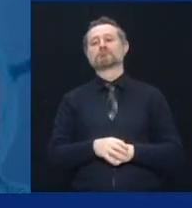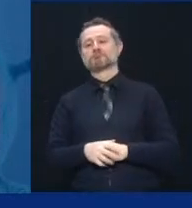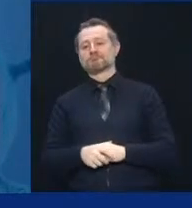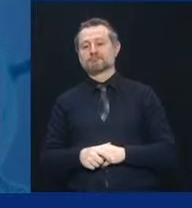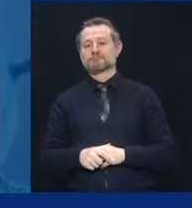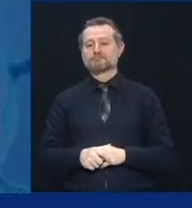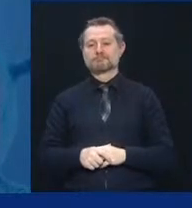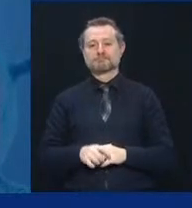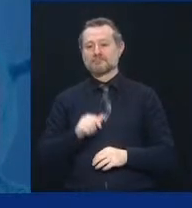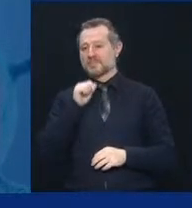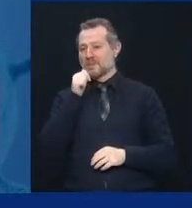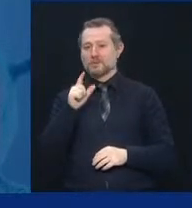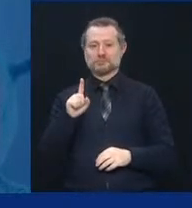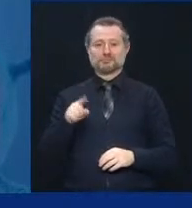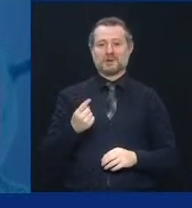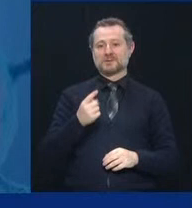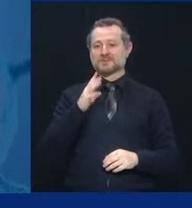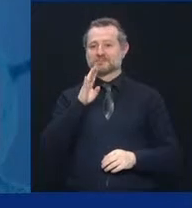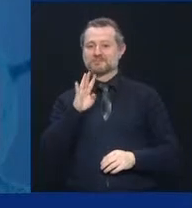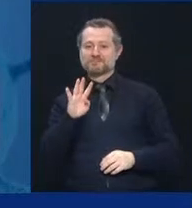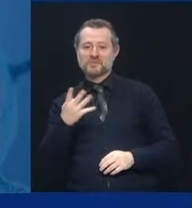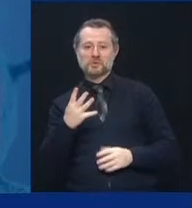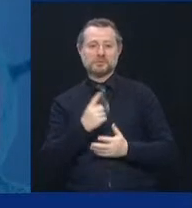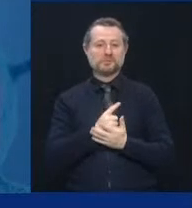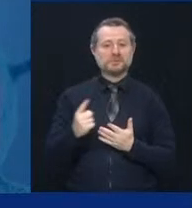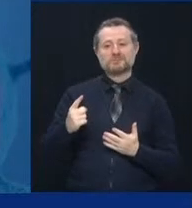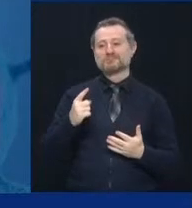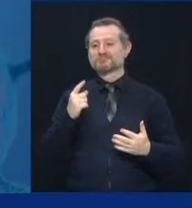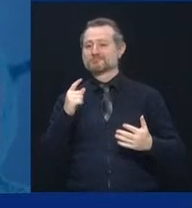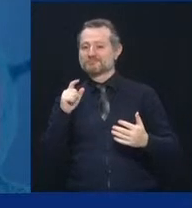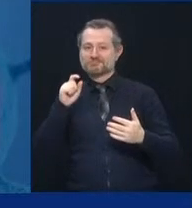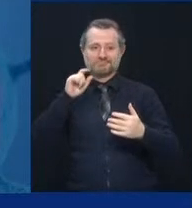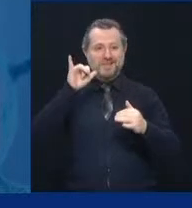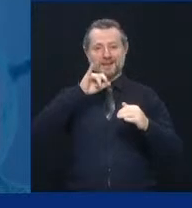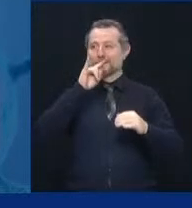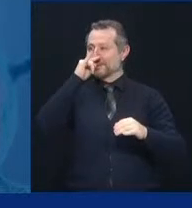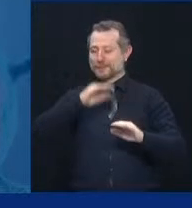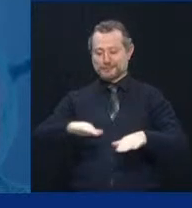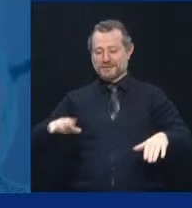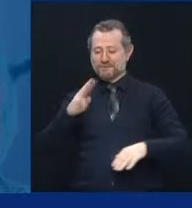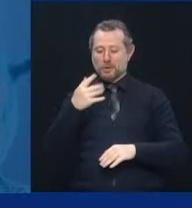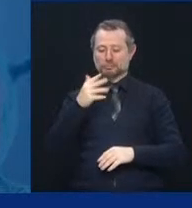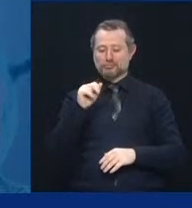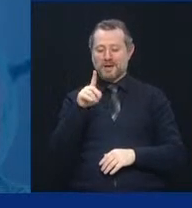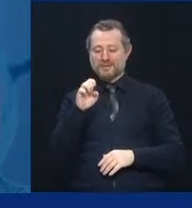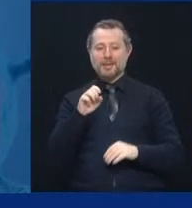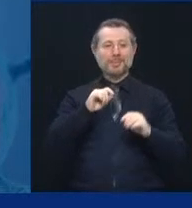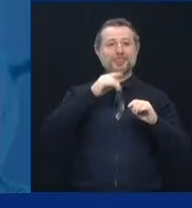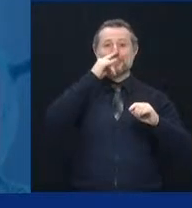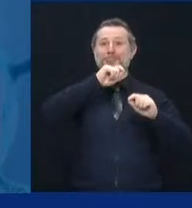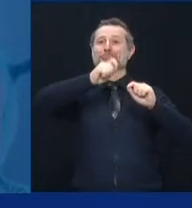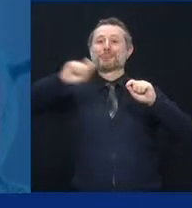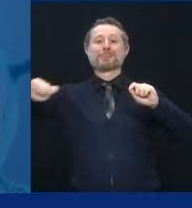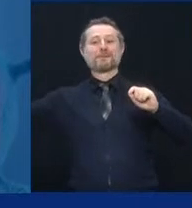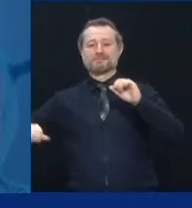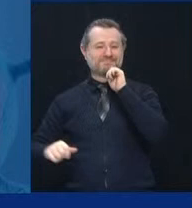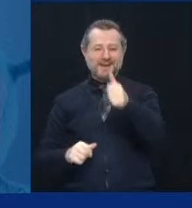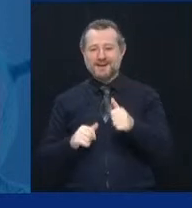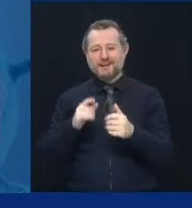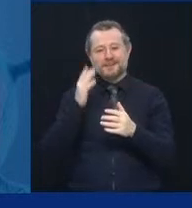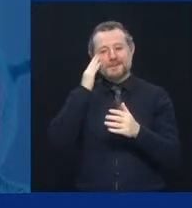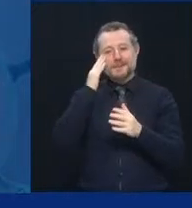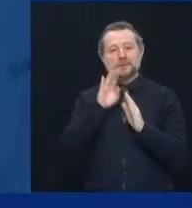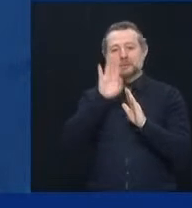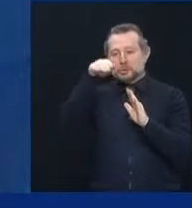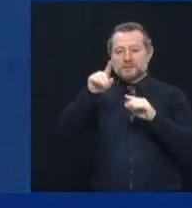scribbling of a fourth grader, different curves in different regions, but every curve